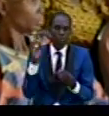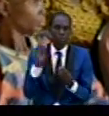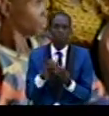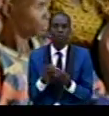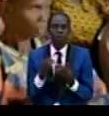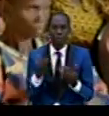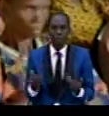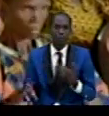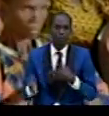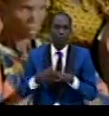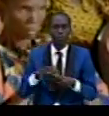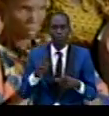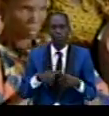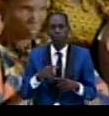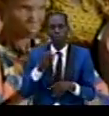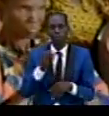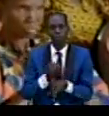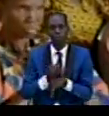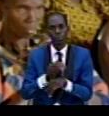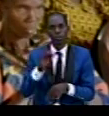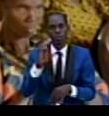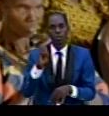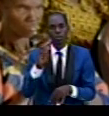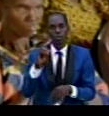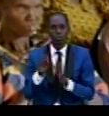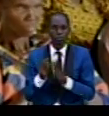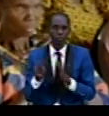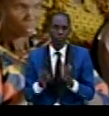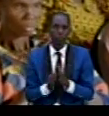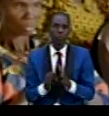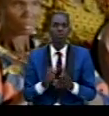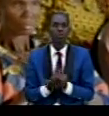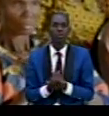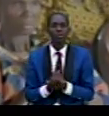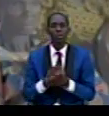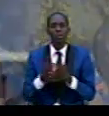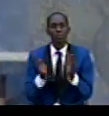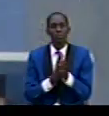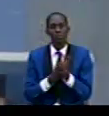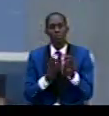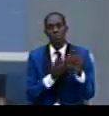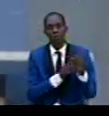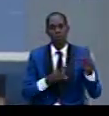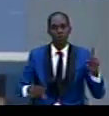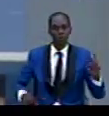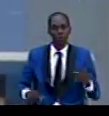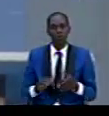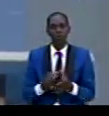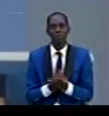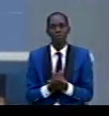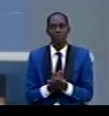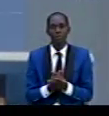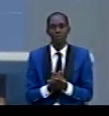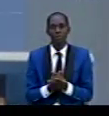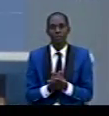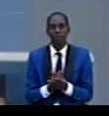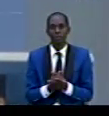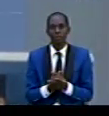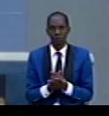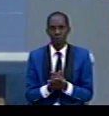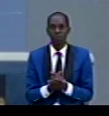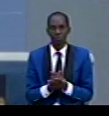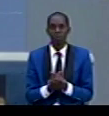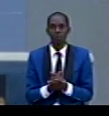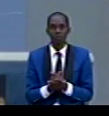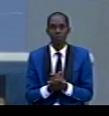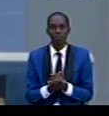Asia. The Lord. Praise the Lord. Let's hear another